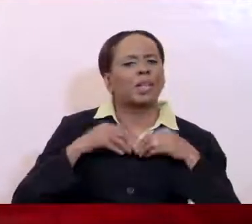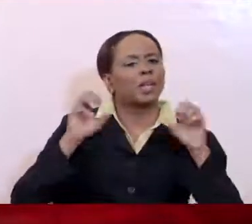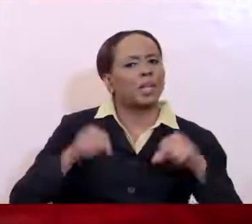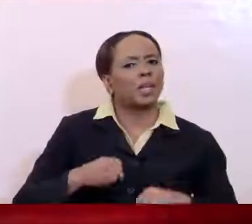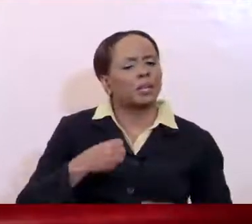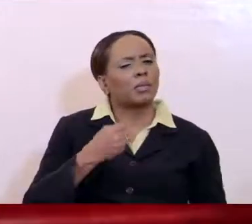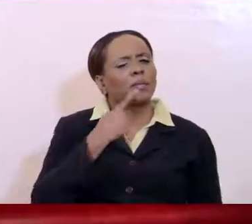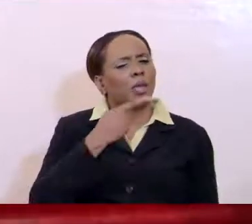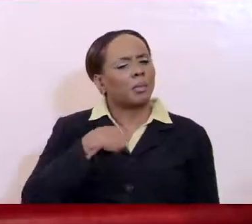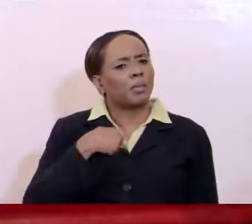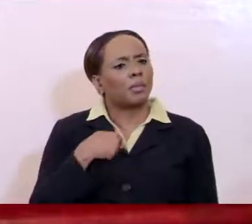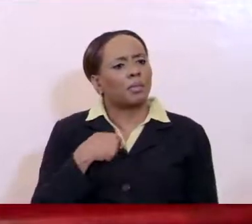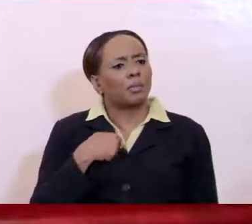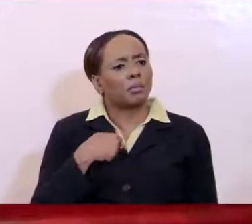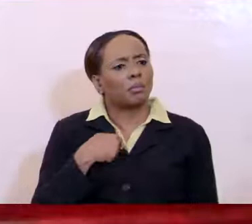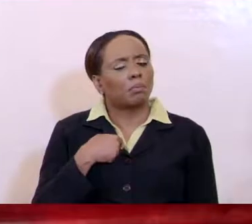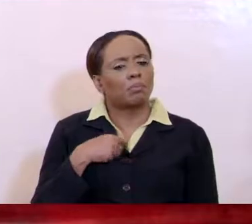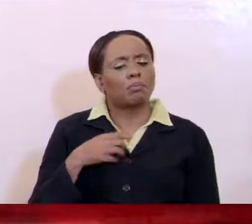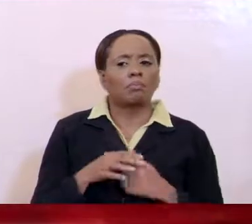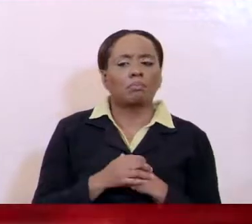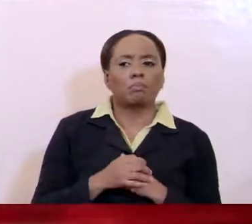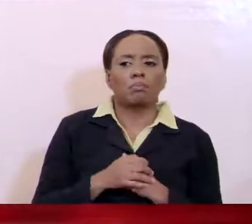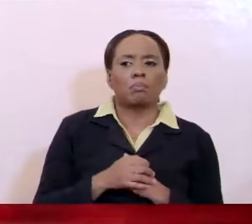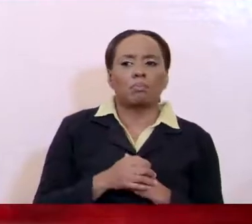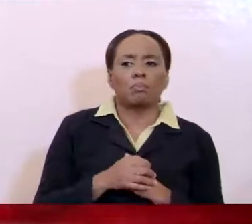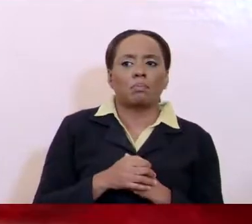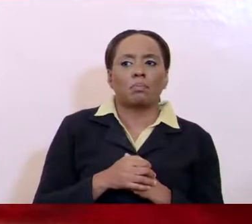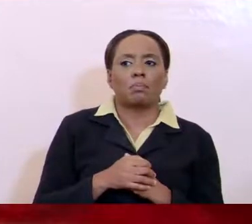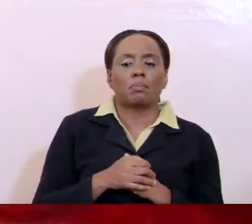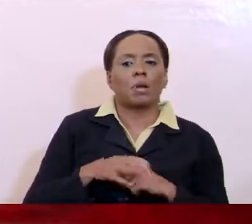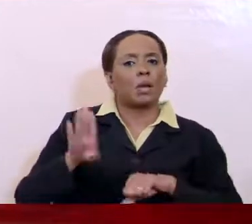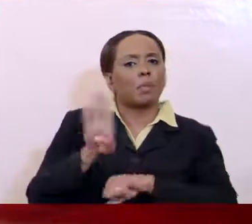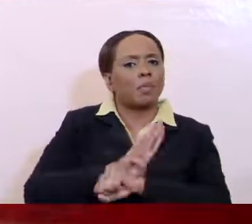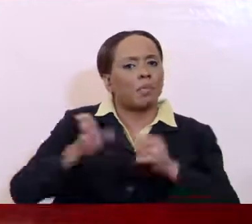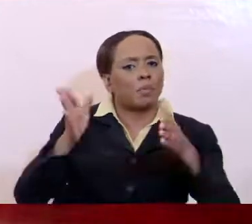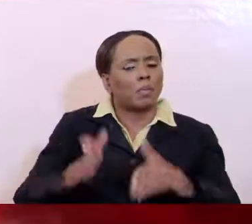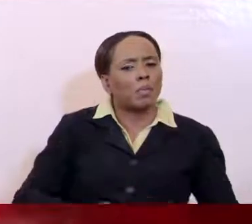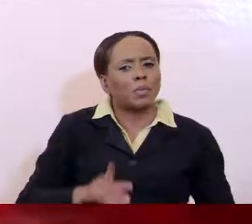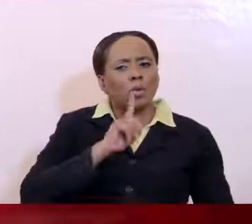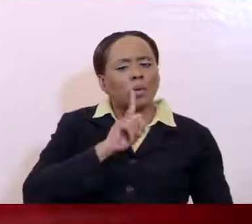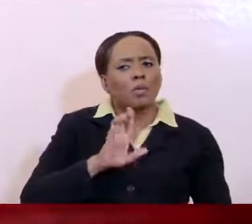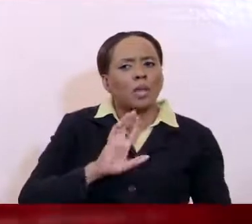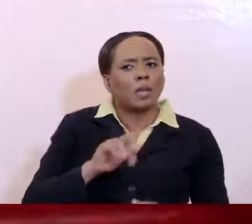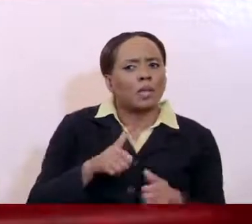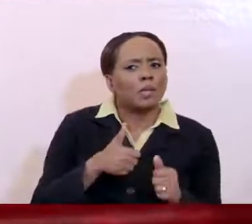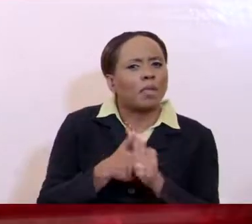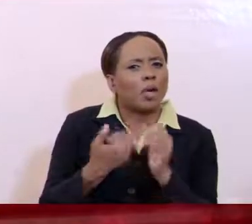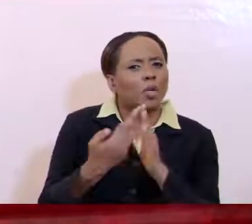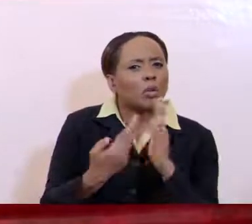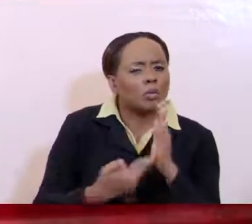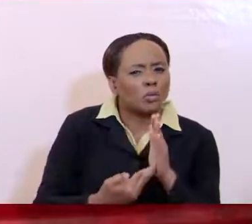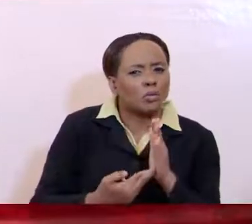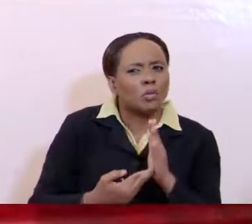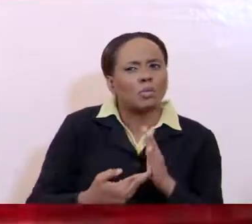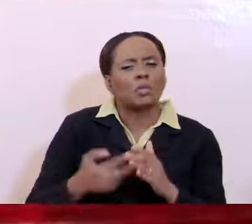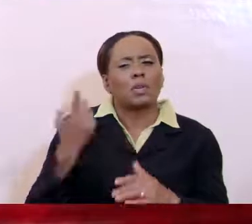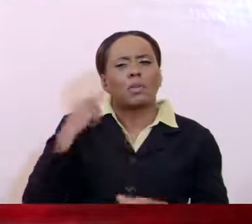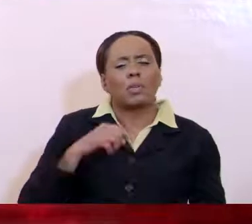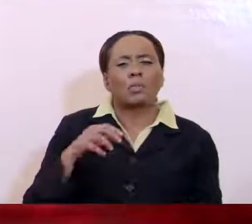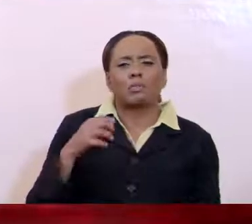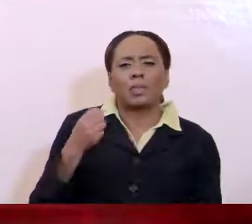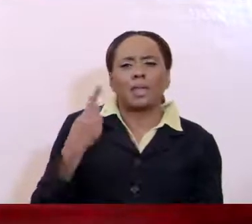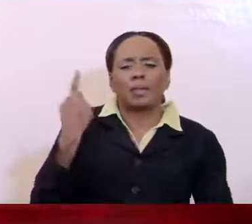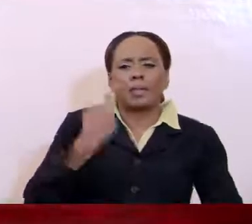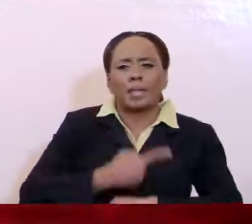based on your assessment, of course, of Barbadians during the last 11 days? And I also have a question for